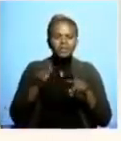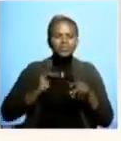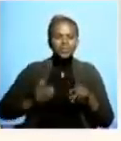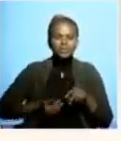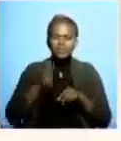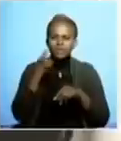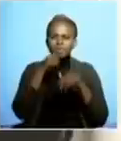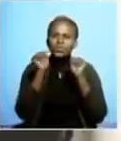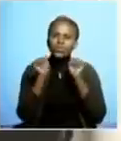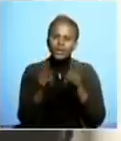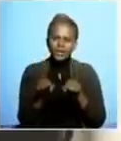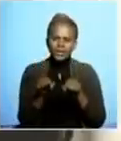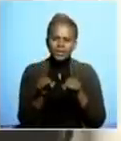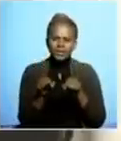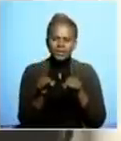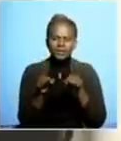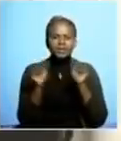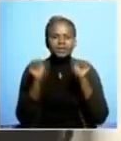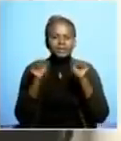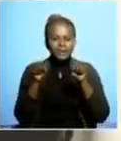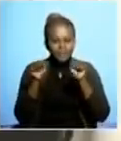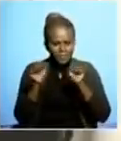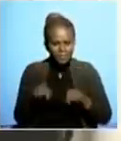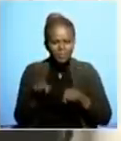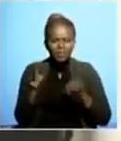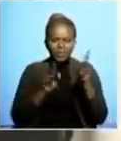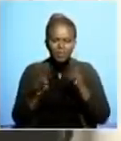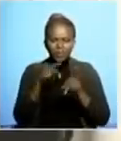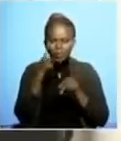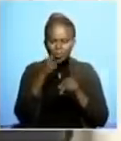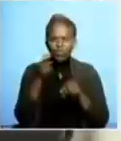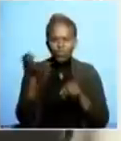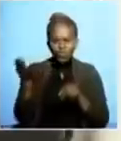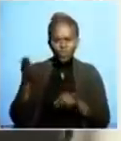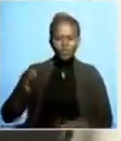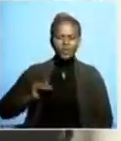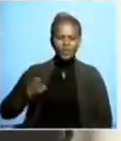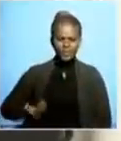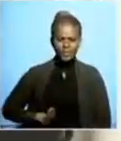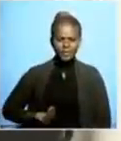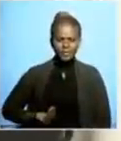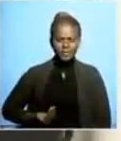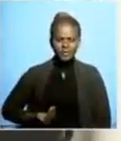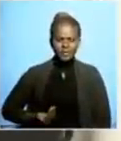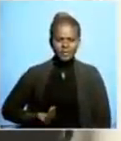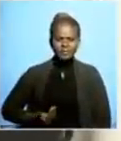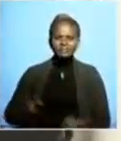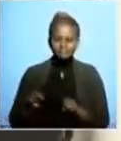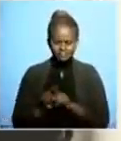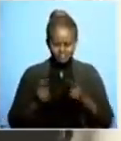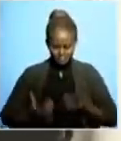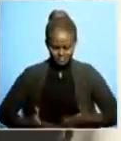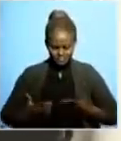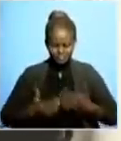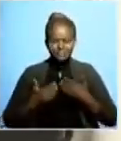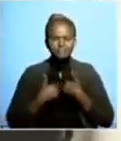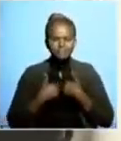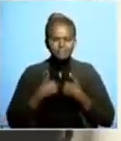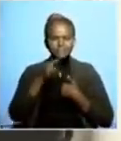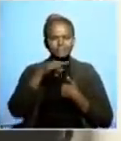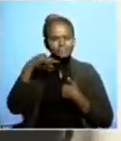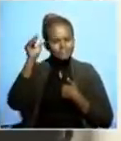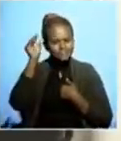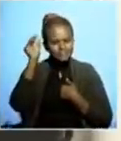media. Capable citizens who happen to be women, and it's a pleasure to be swearing